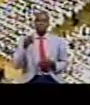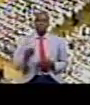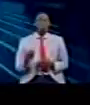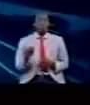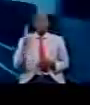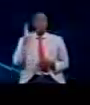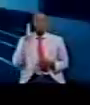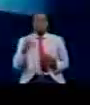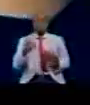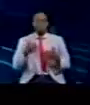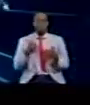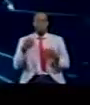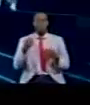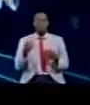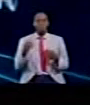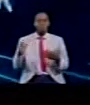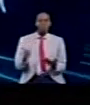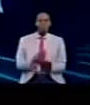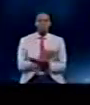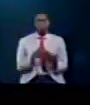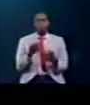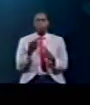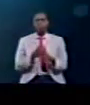our Lord.